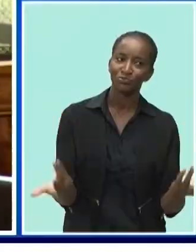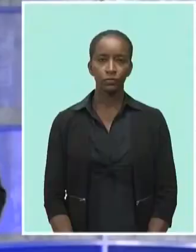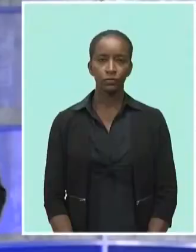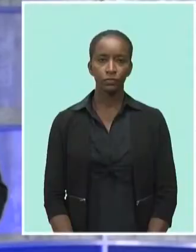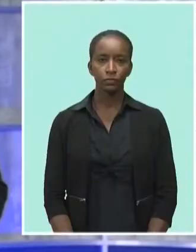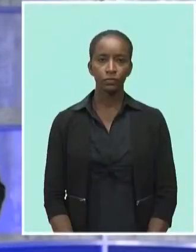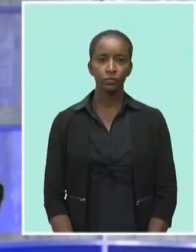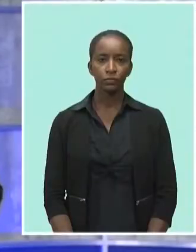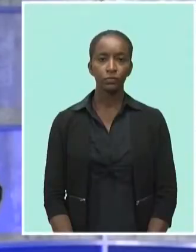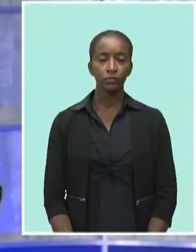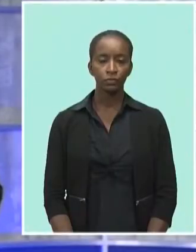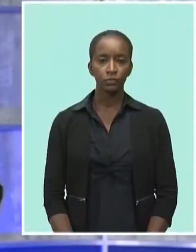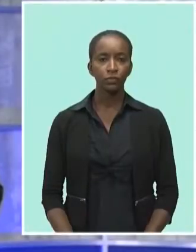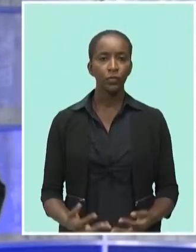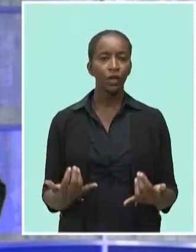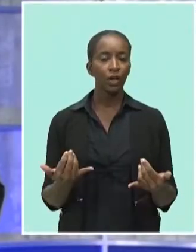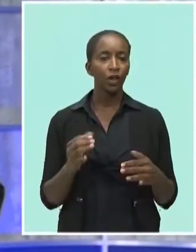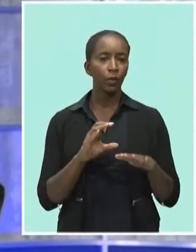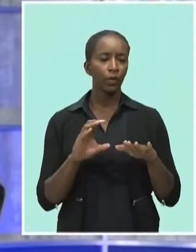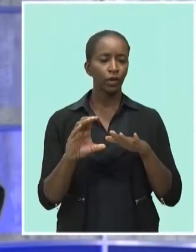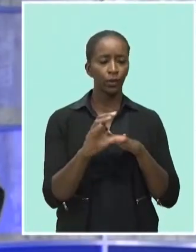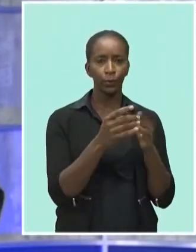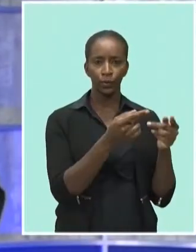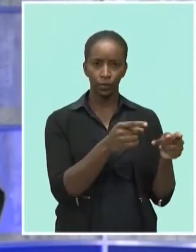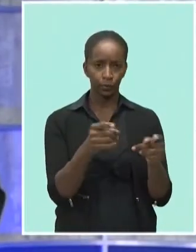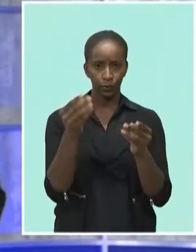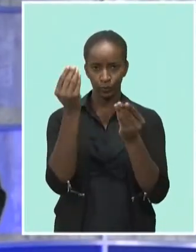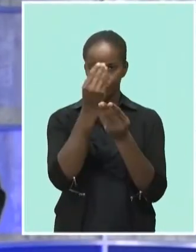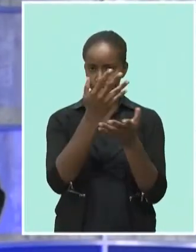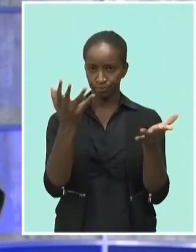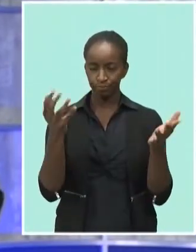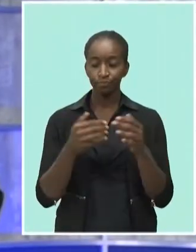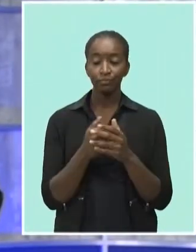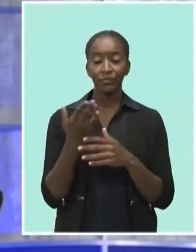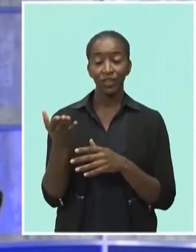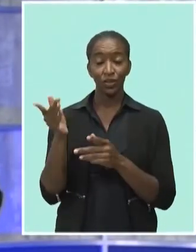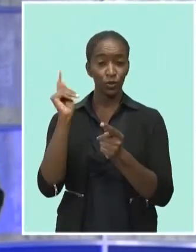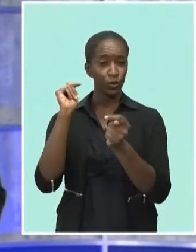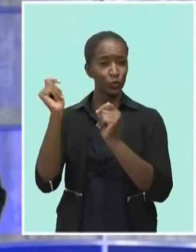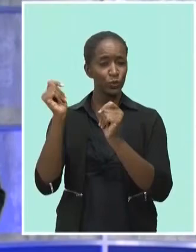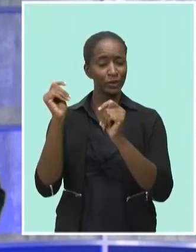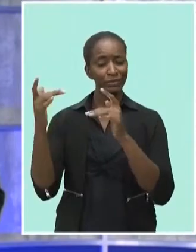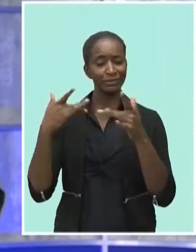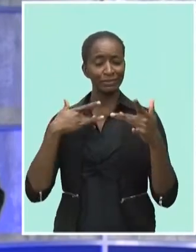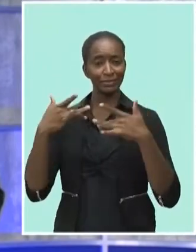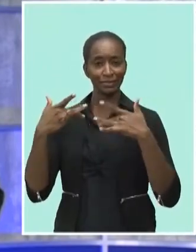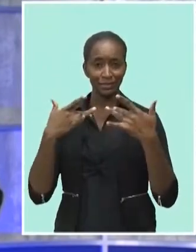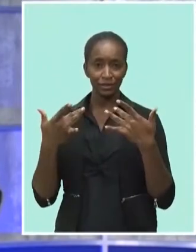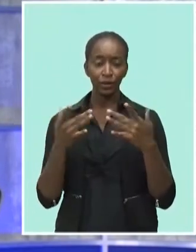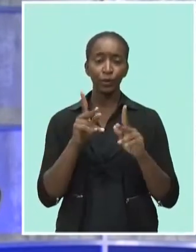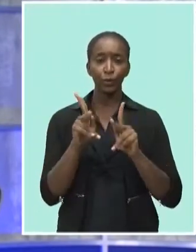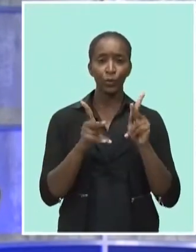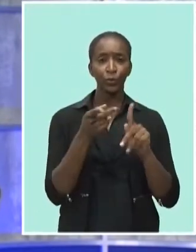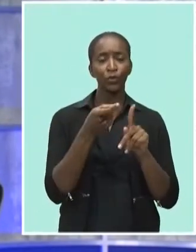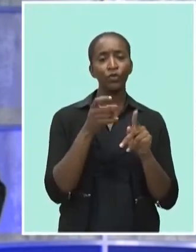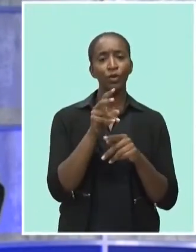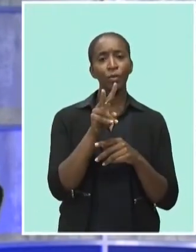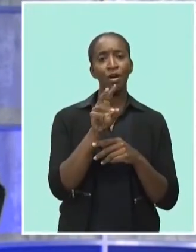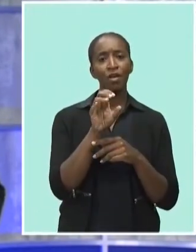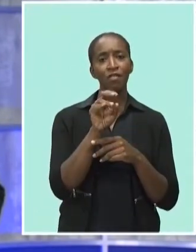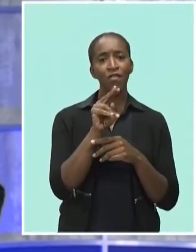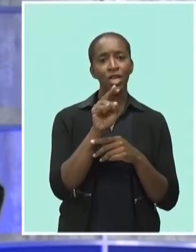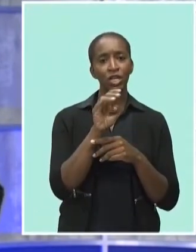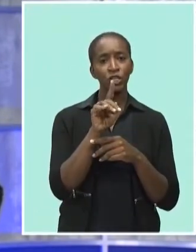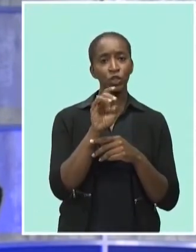vulnerability. Checking in with our regional neighbors now, there is concern in Trinidad and Tobago that the influx of Venezuelan migrants